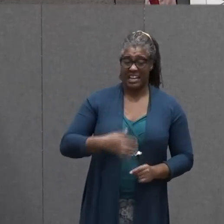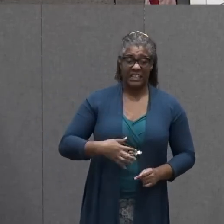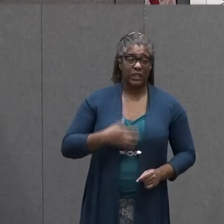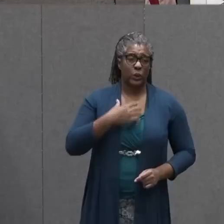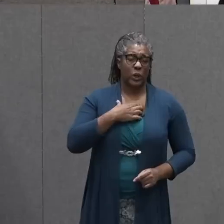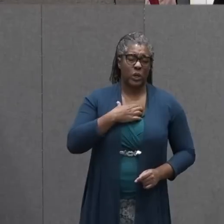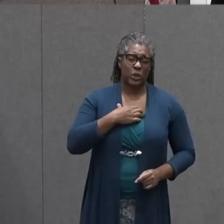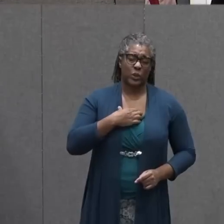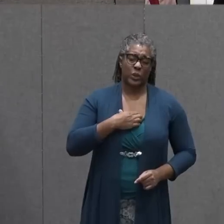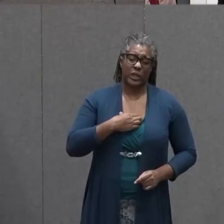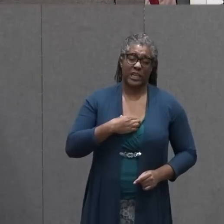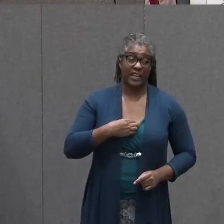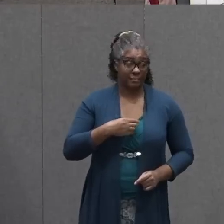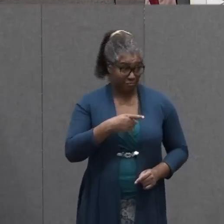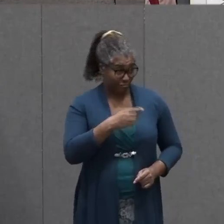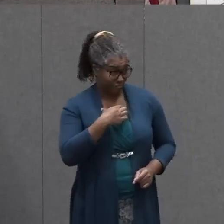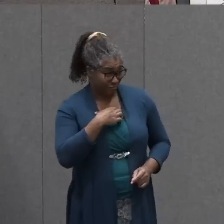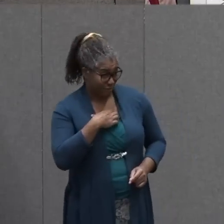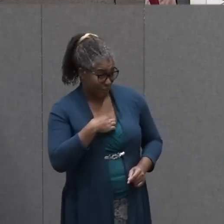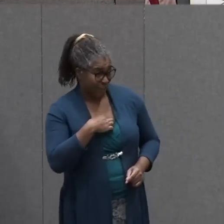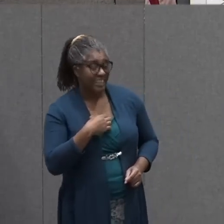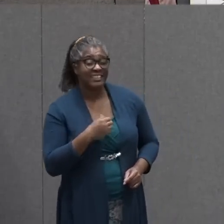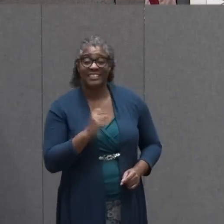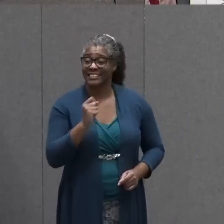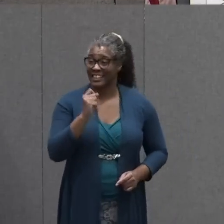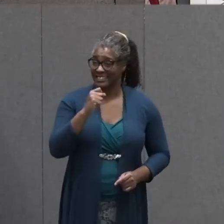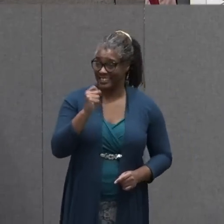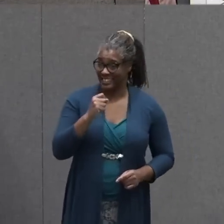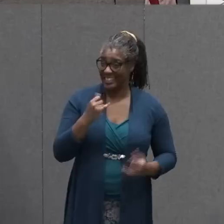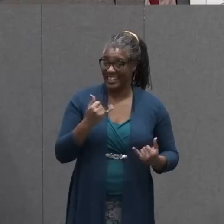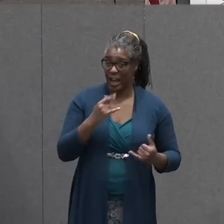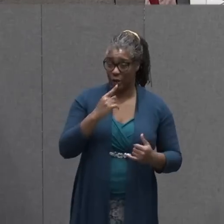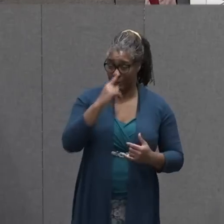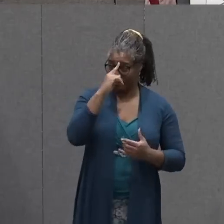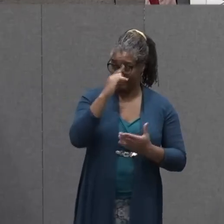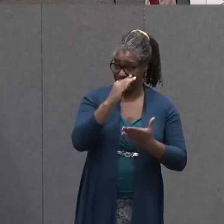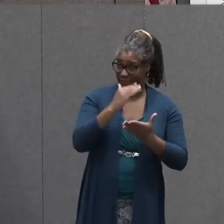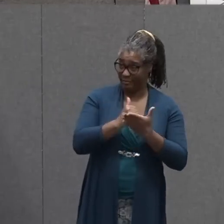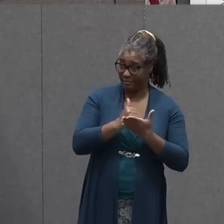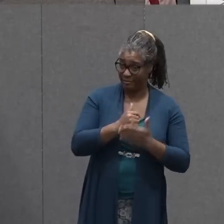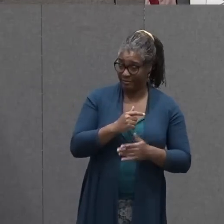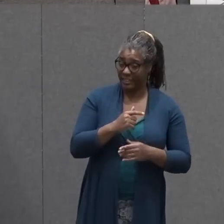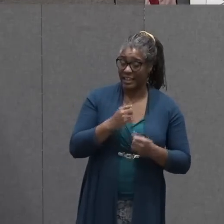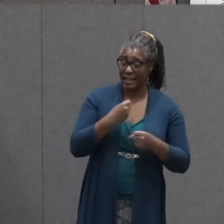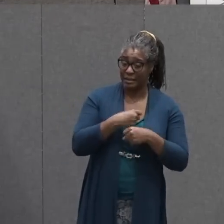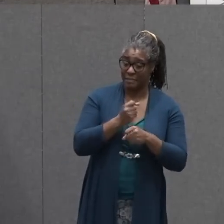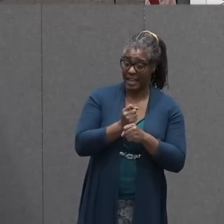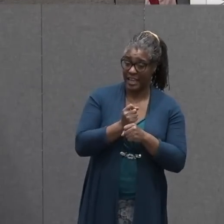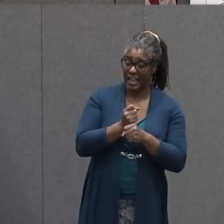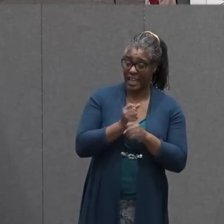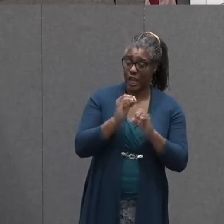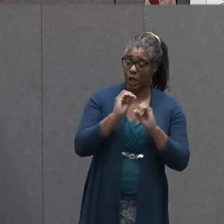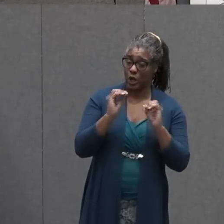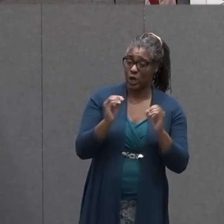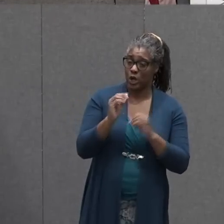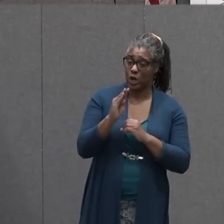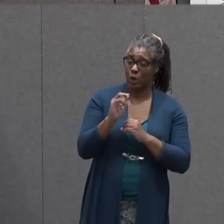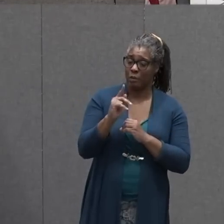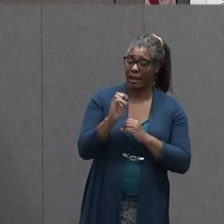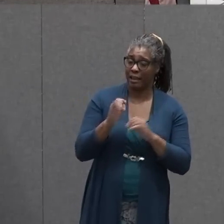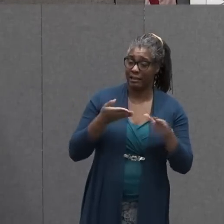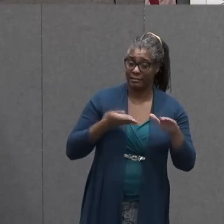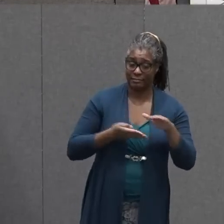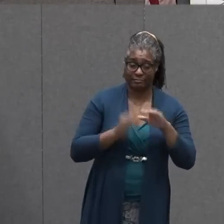sorry. really hungry. Okay, let's blow his mind again by making no-bake fudge balls. Okay, I'm never done.